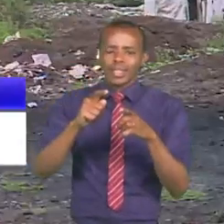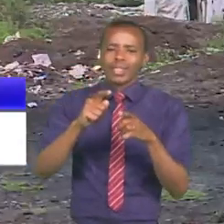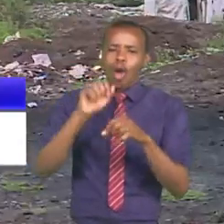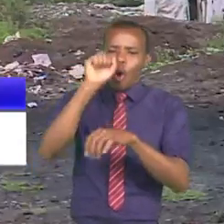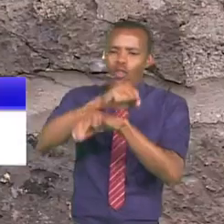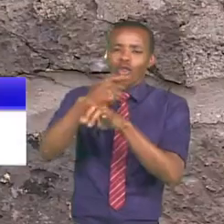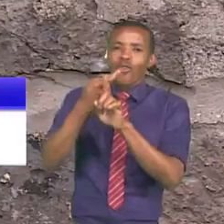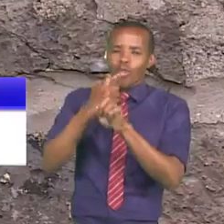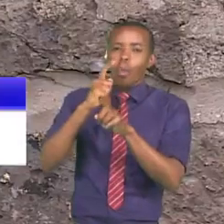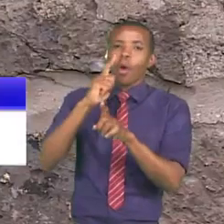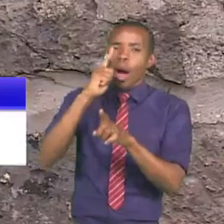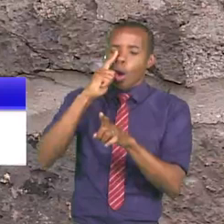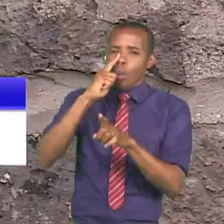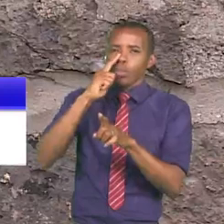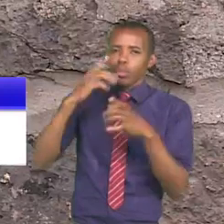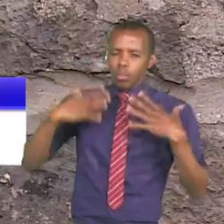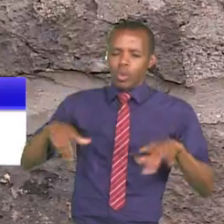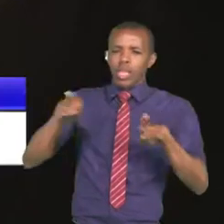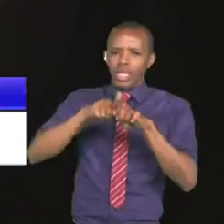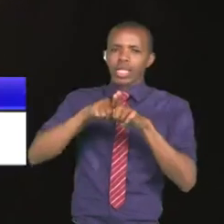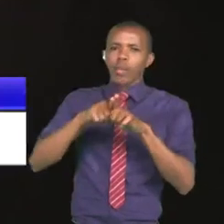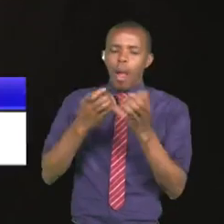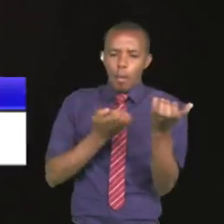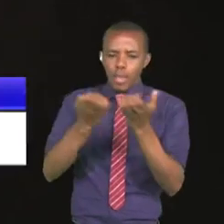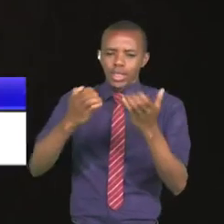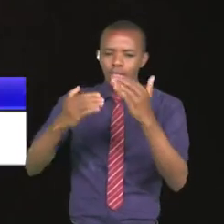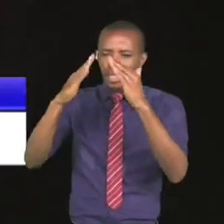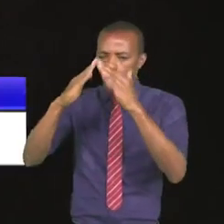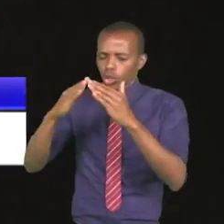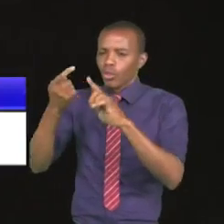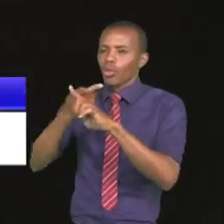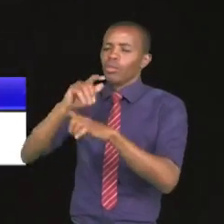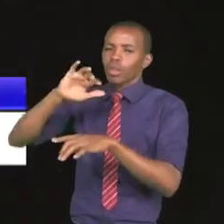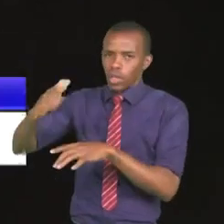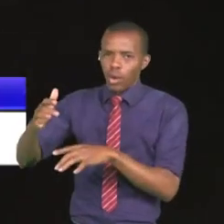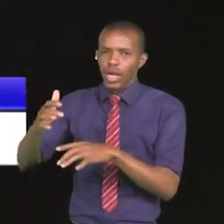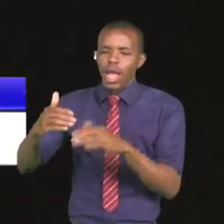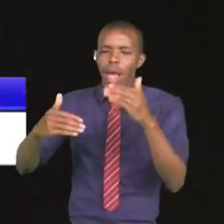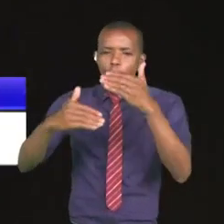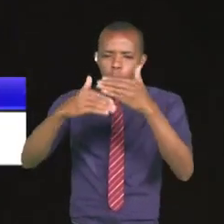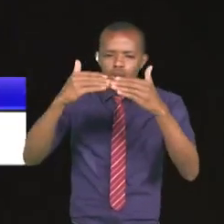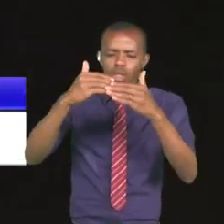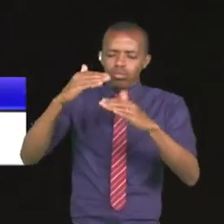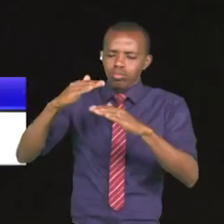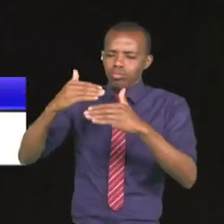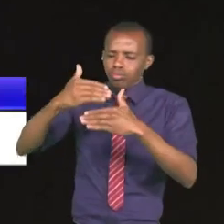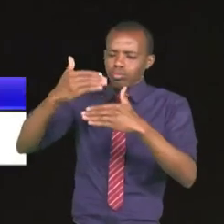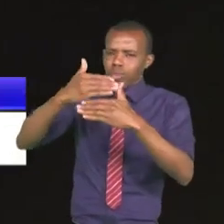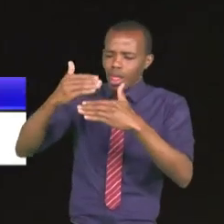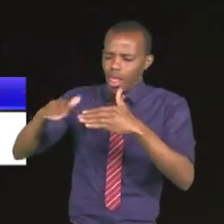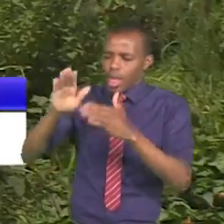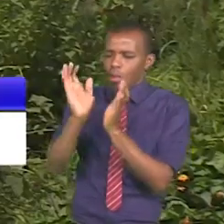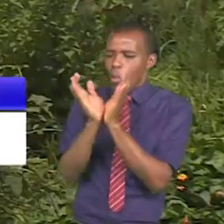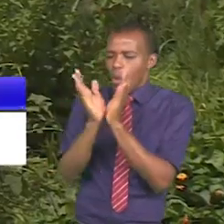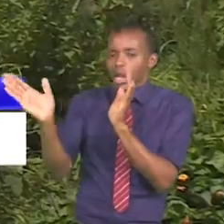people's households and commercial buildings in Ngong Township. Some buildings have actually been built on this tributary,